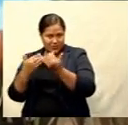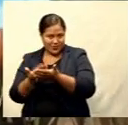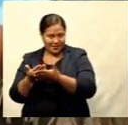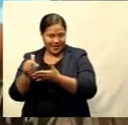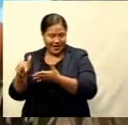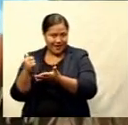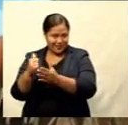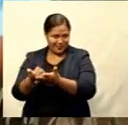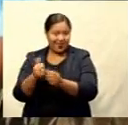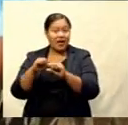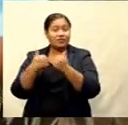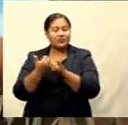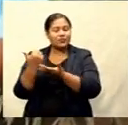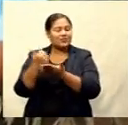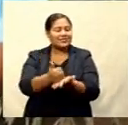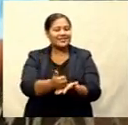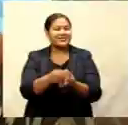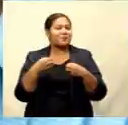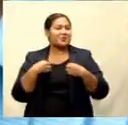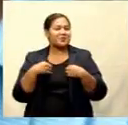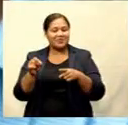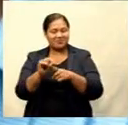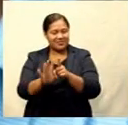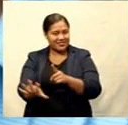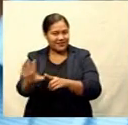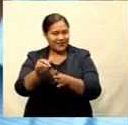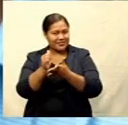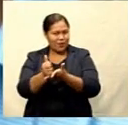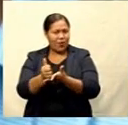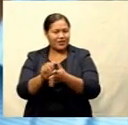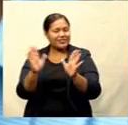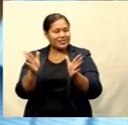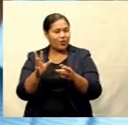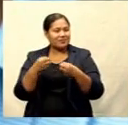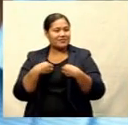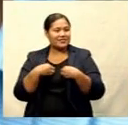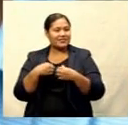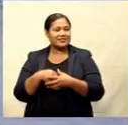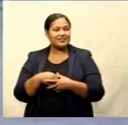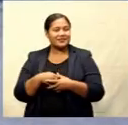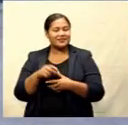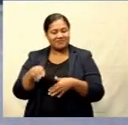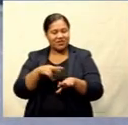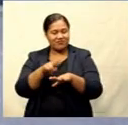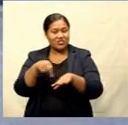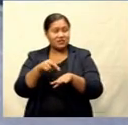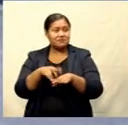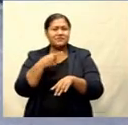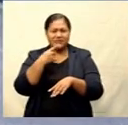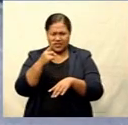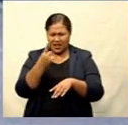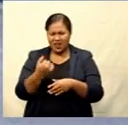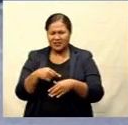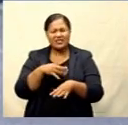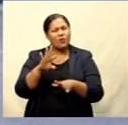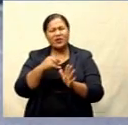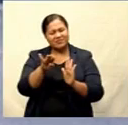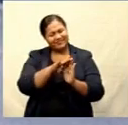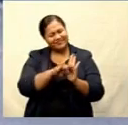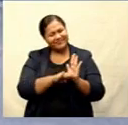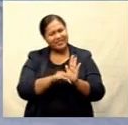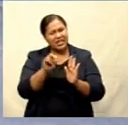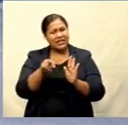together to assist Business Link Pacific support SMEs in the region. If you could tell us what are some of the requirements